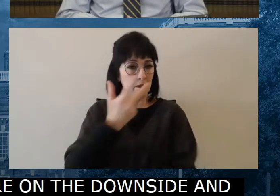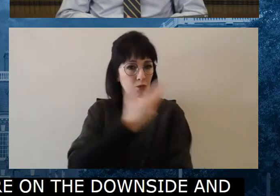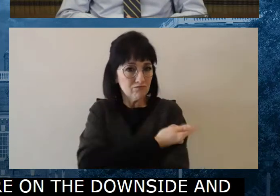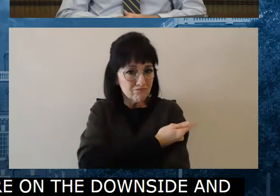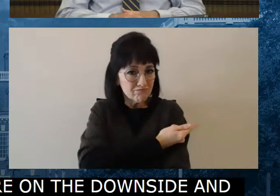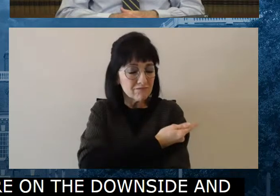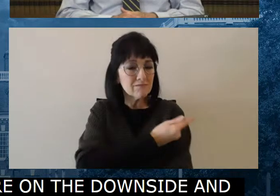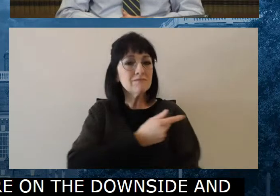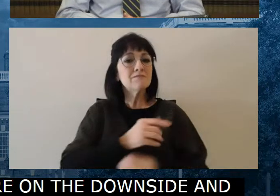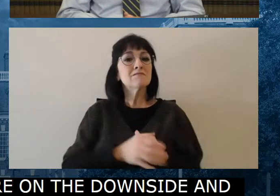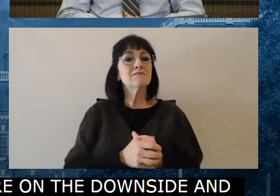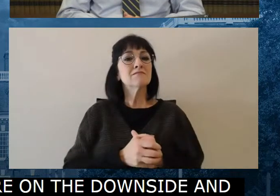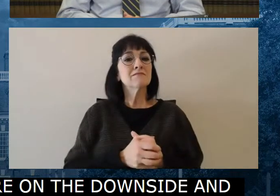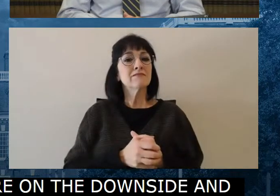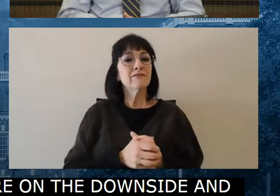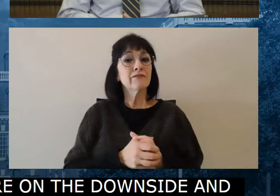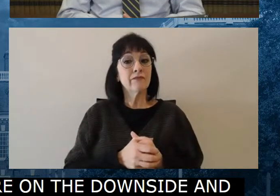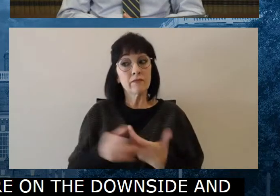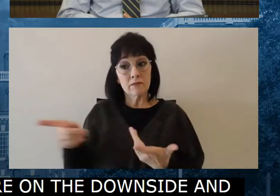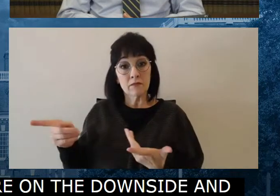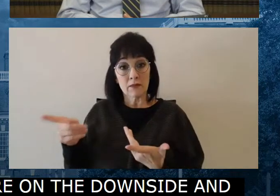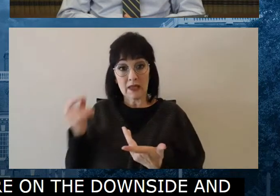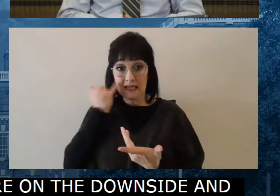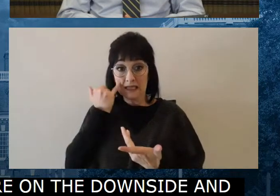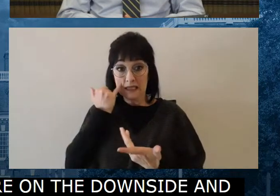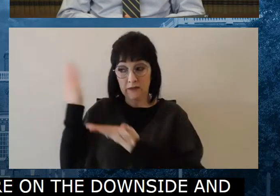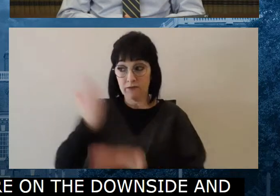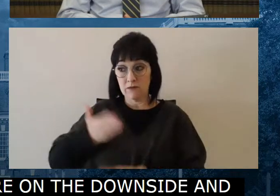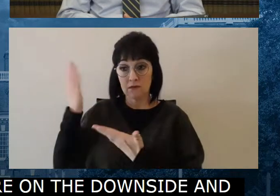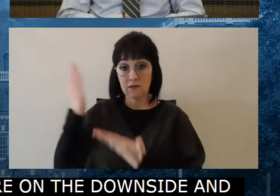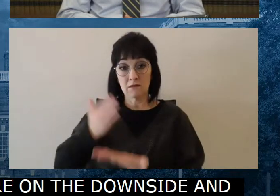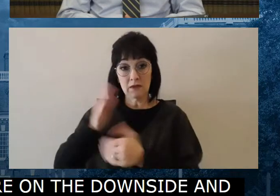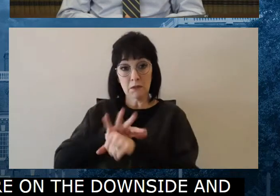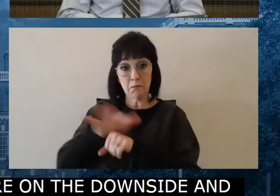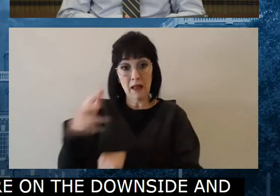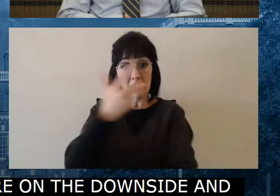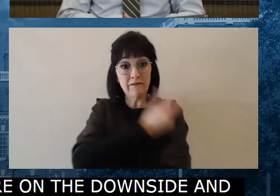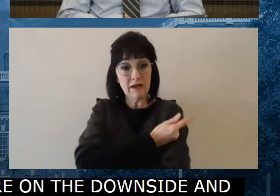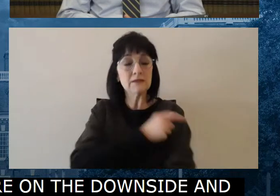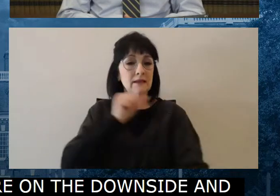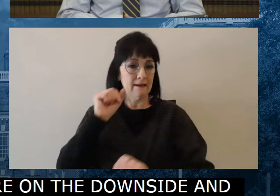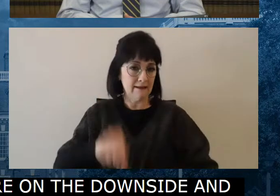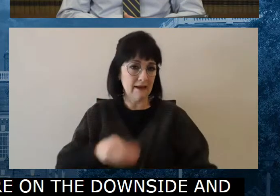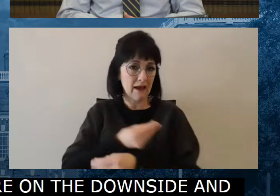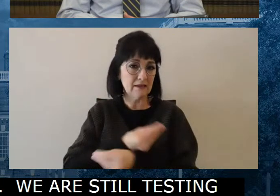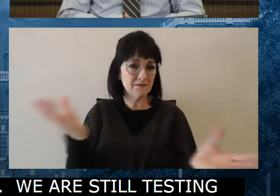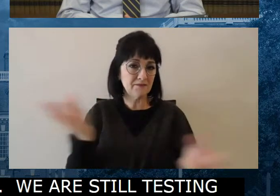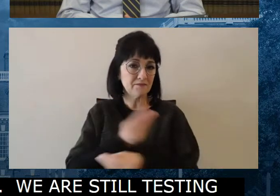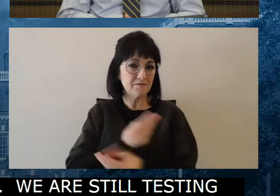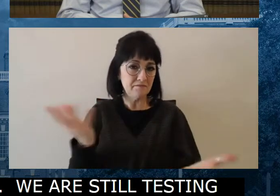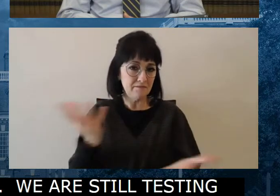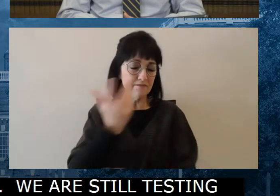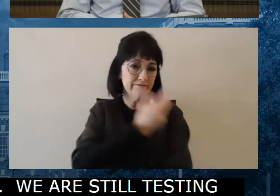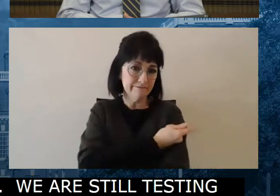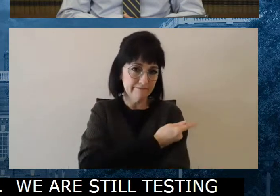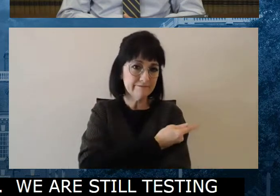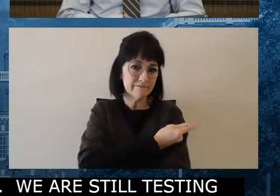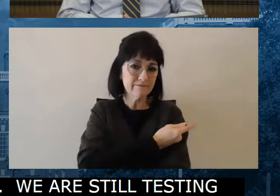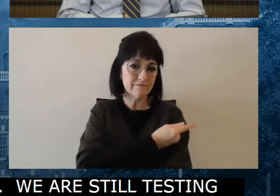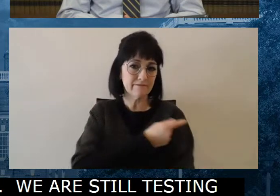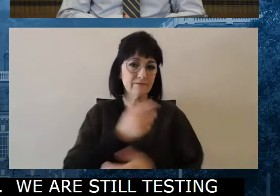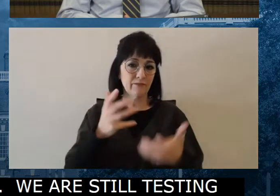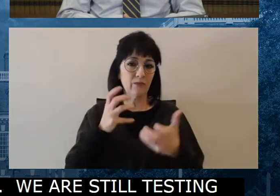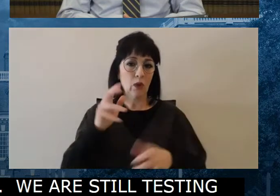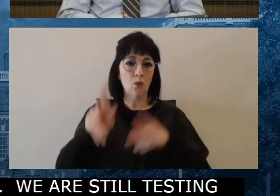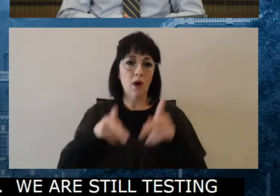rate as the supply will allow, and so we're providing the protection which will keep people out of the hospital as